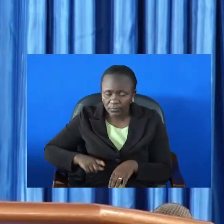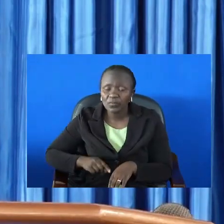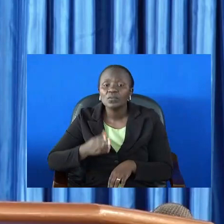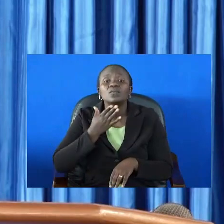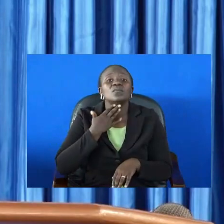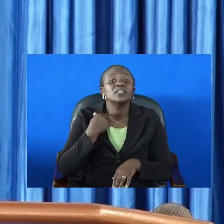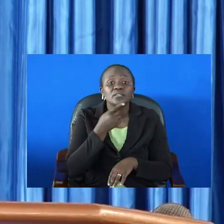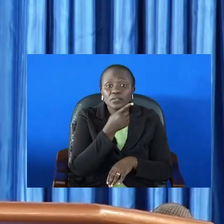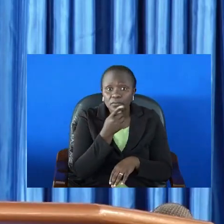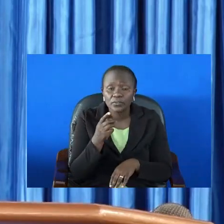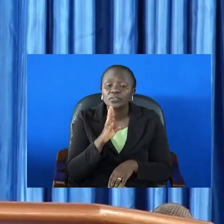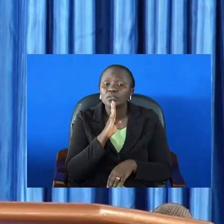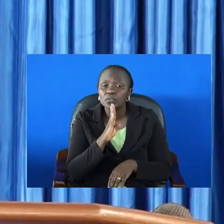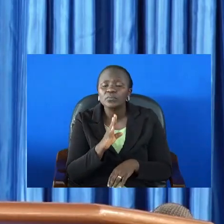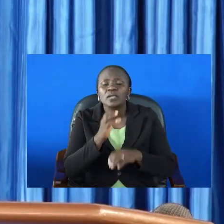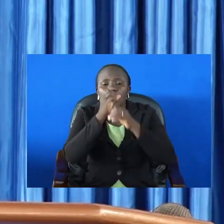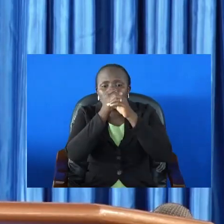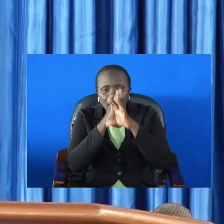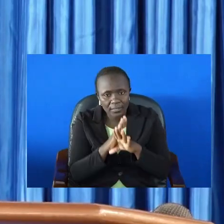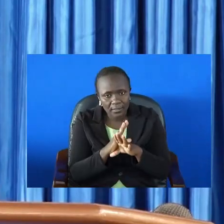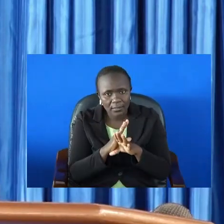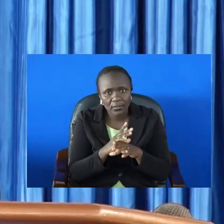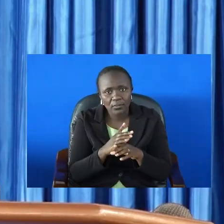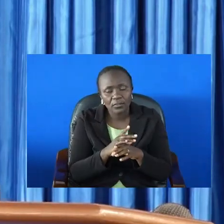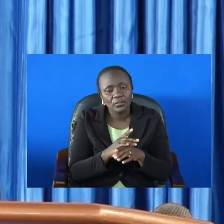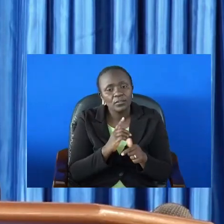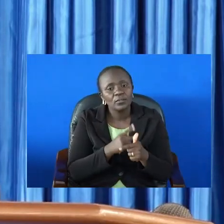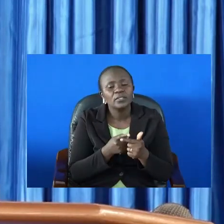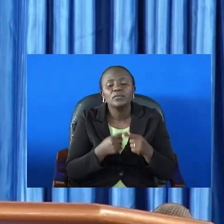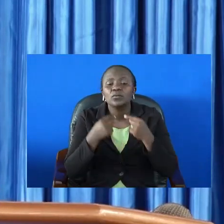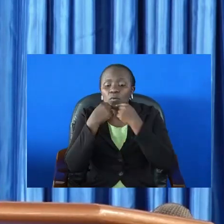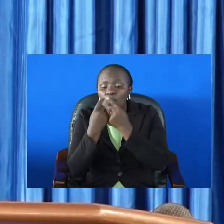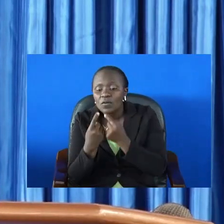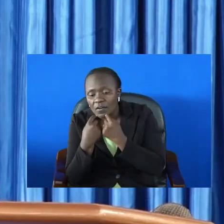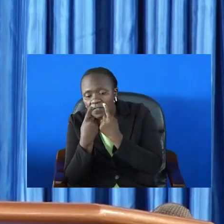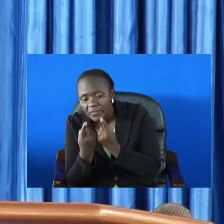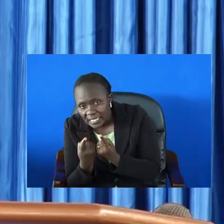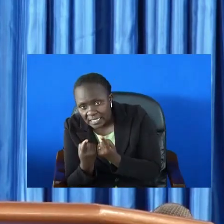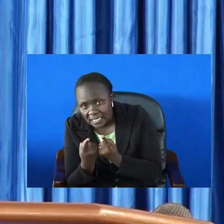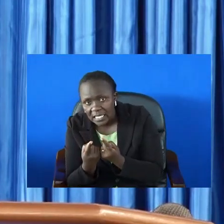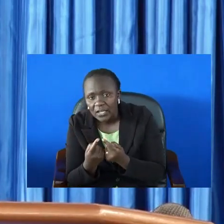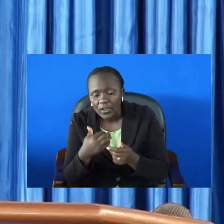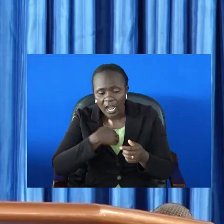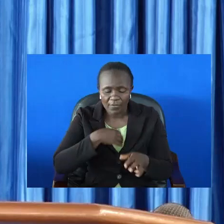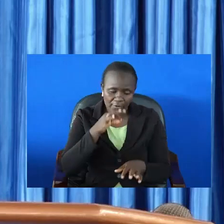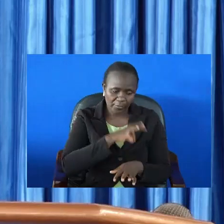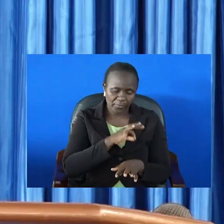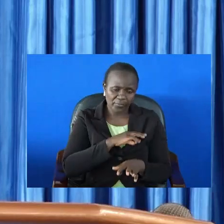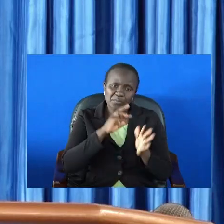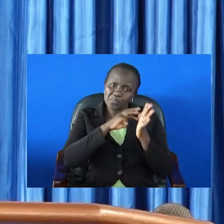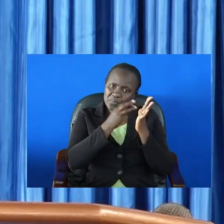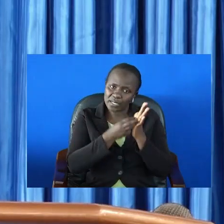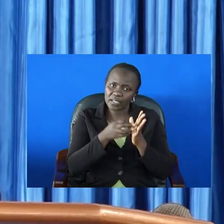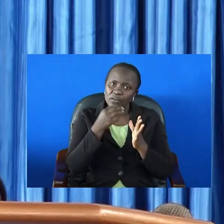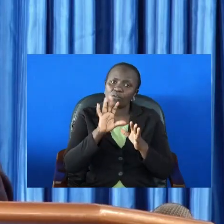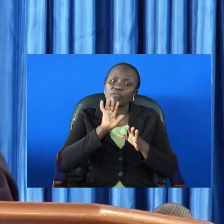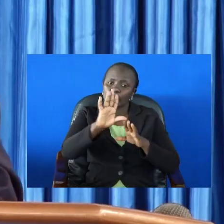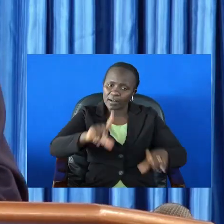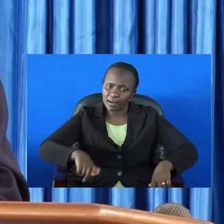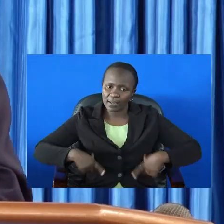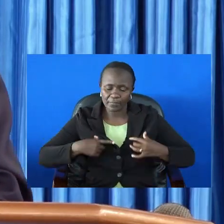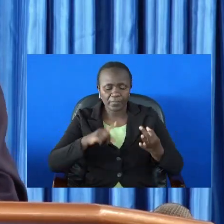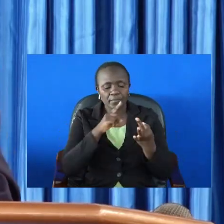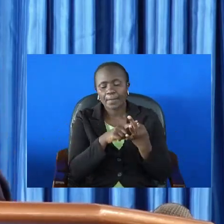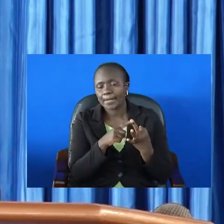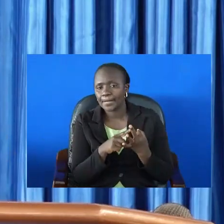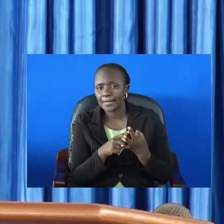you to be a blessing. When you repent, you have a benefit of having meaning of your life. Number